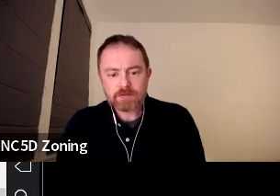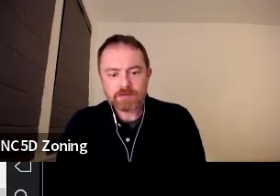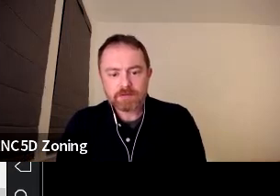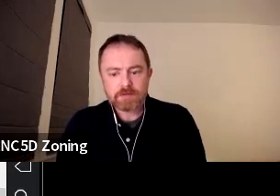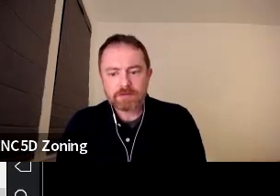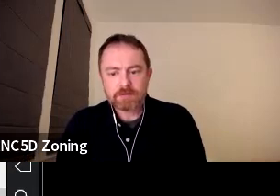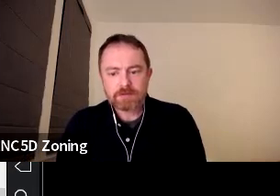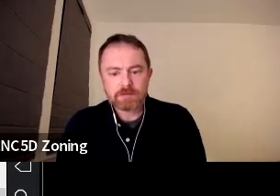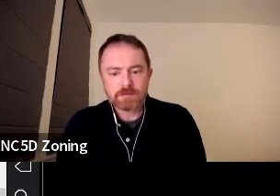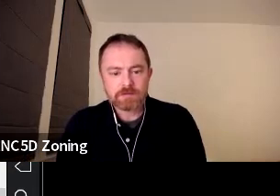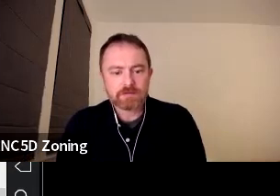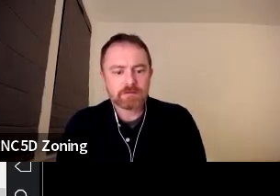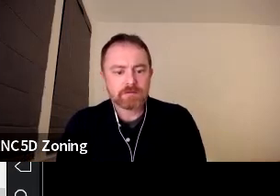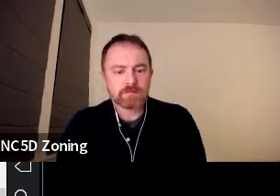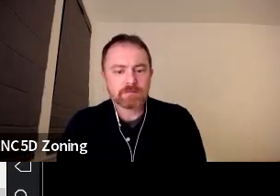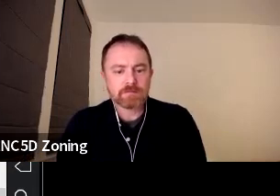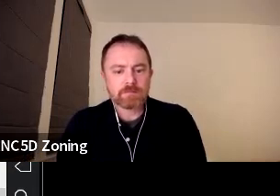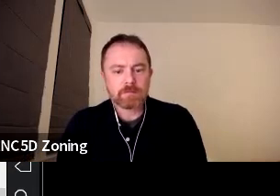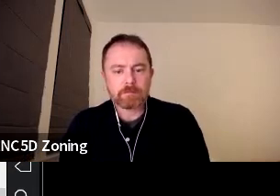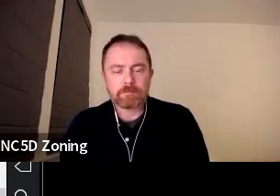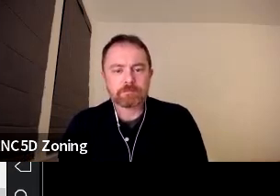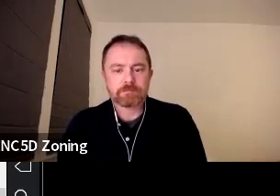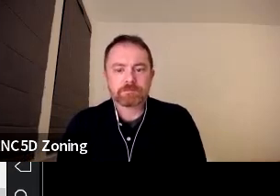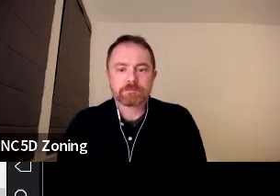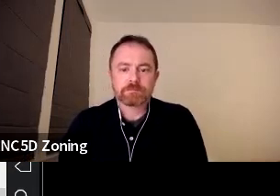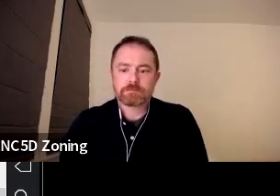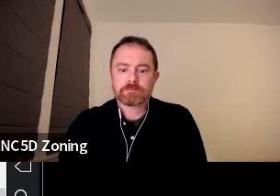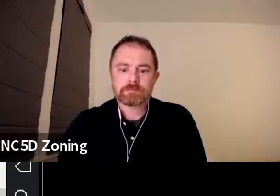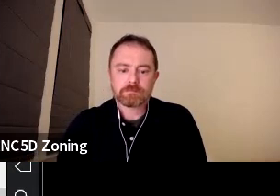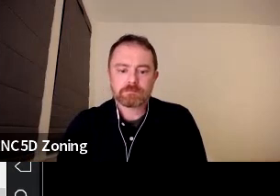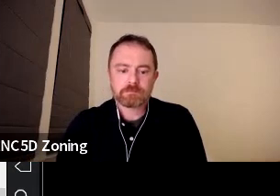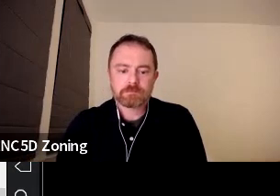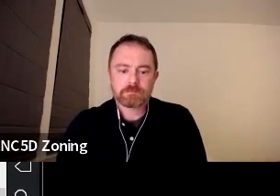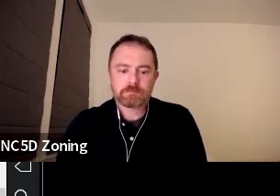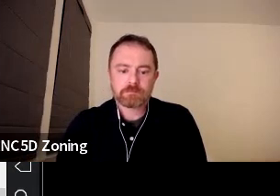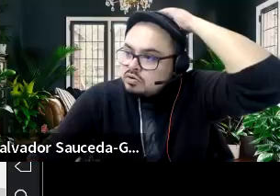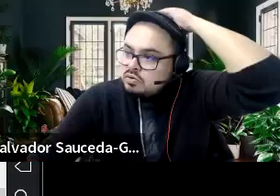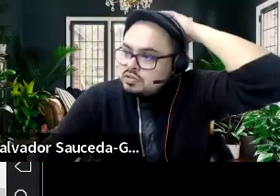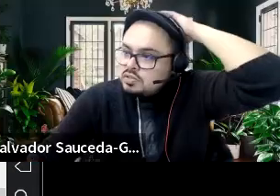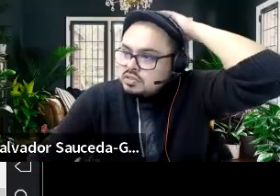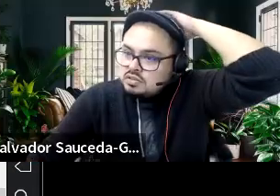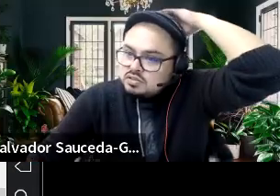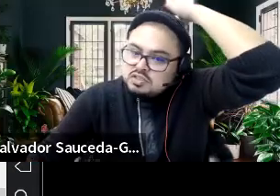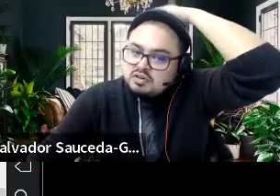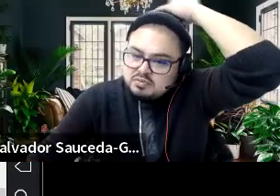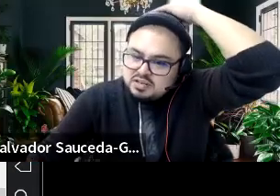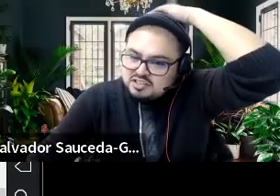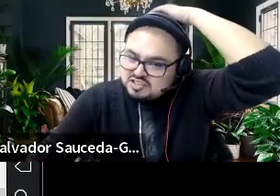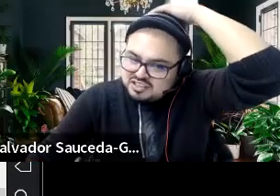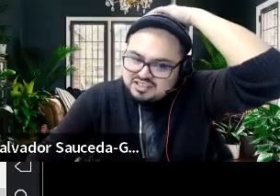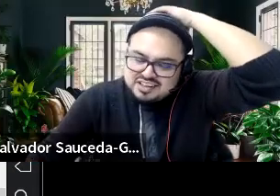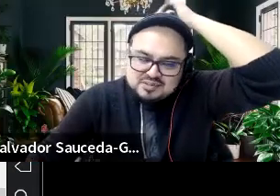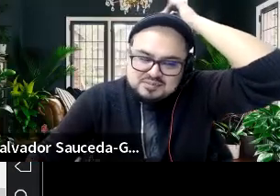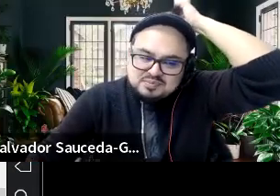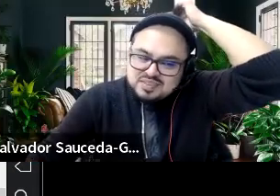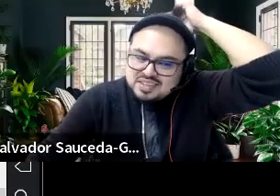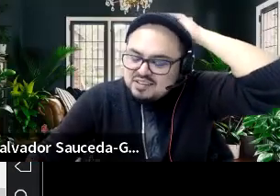So, so I have another question. Derek's going to step out. Yeah, I was just gonna say I was heading out.